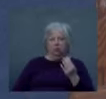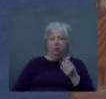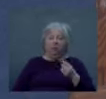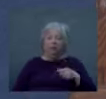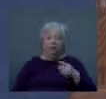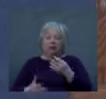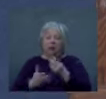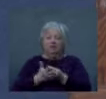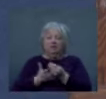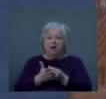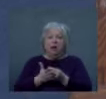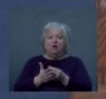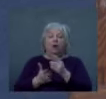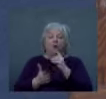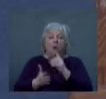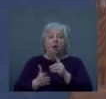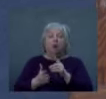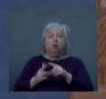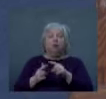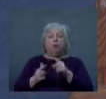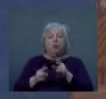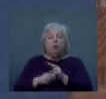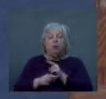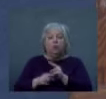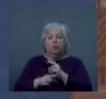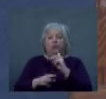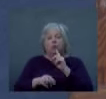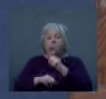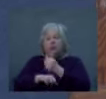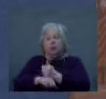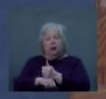funds were and are intended to be used to establish